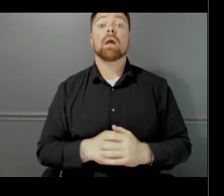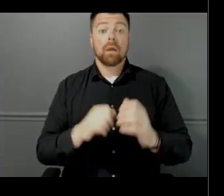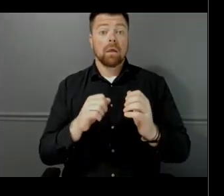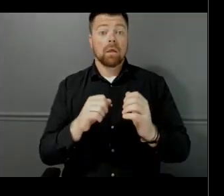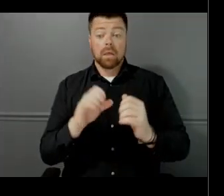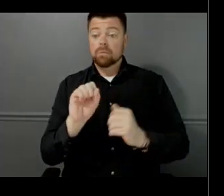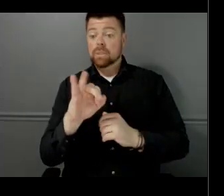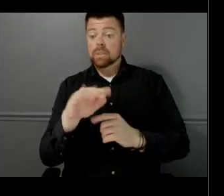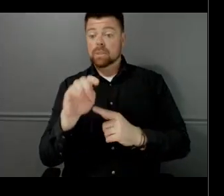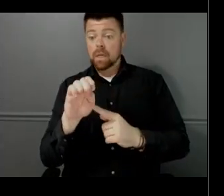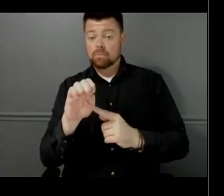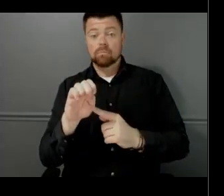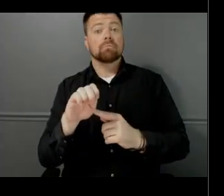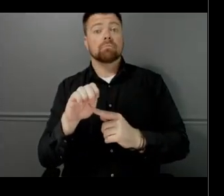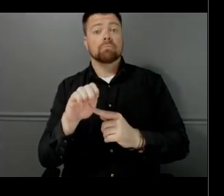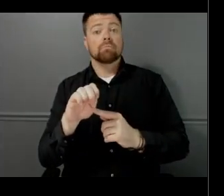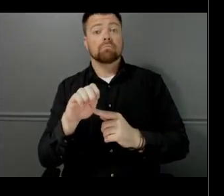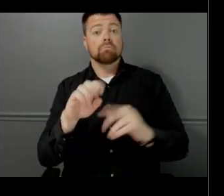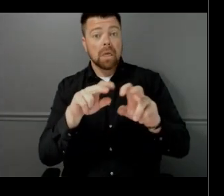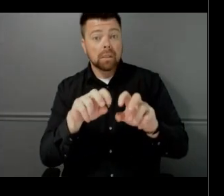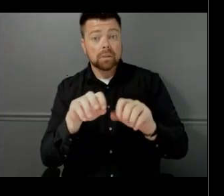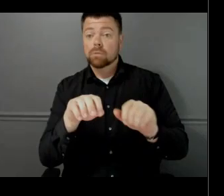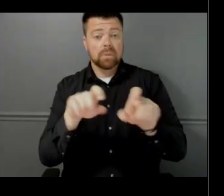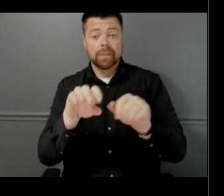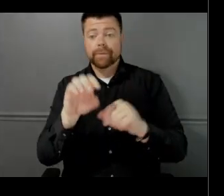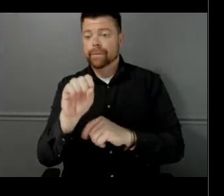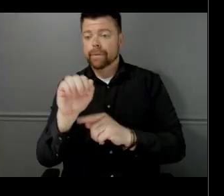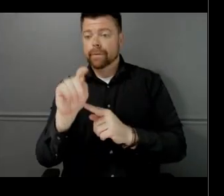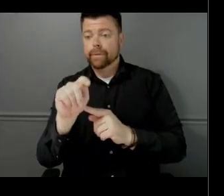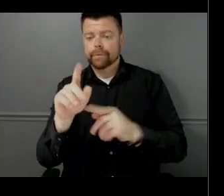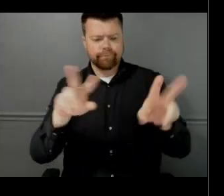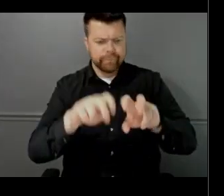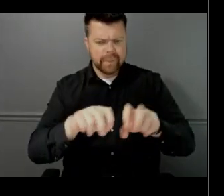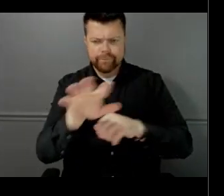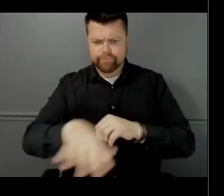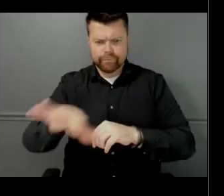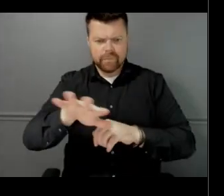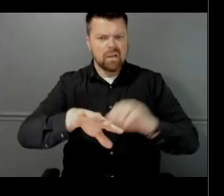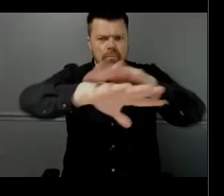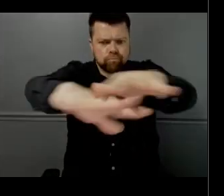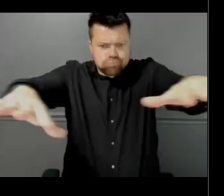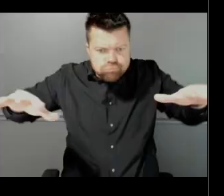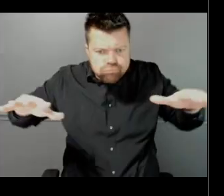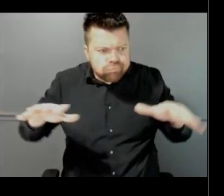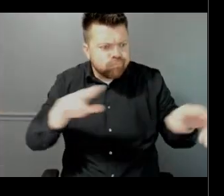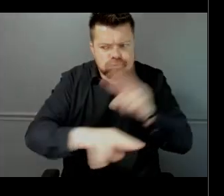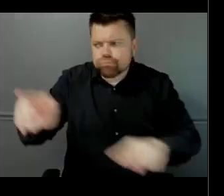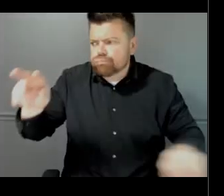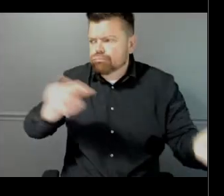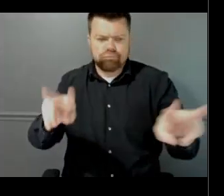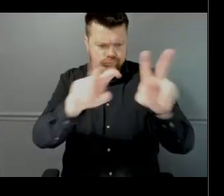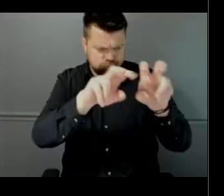analysis test analyzes the site as a whole to establish the minimum number